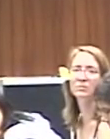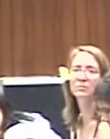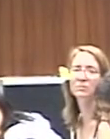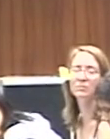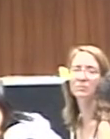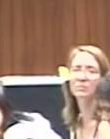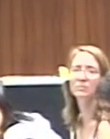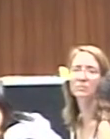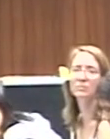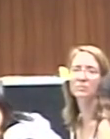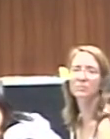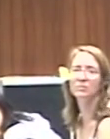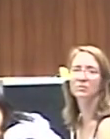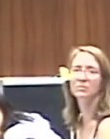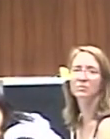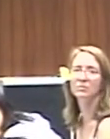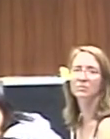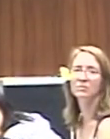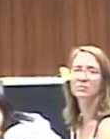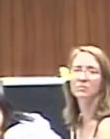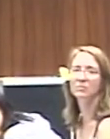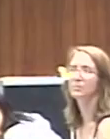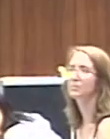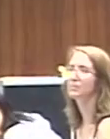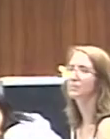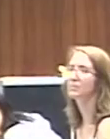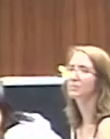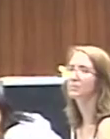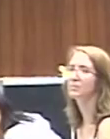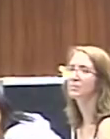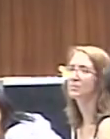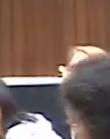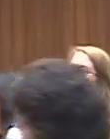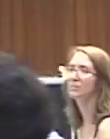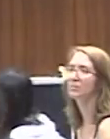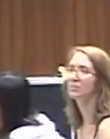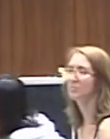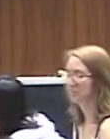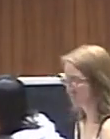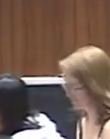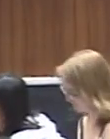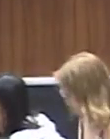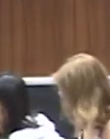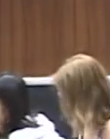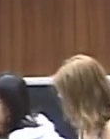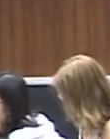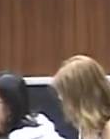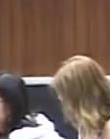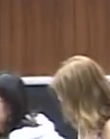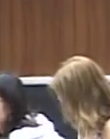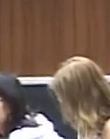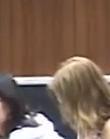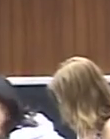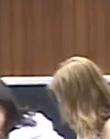time. Thank you. Yeah, I actually was going to mention this, but didn't. For most of you,